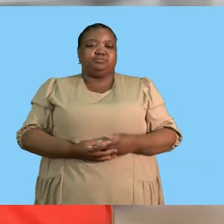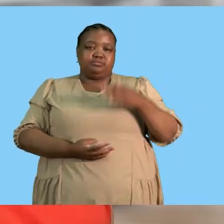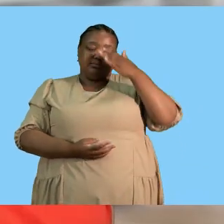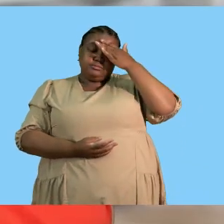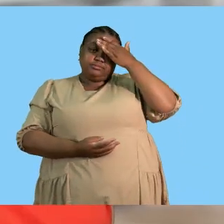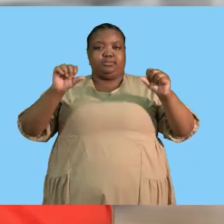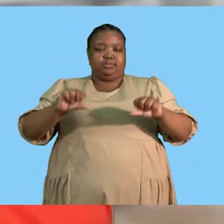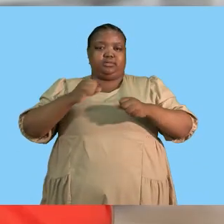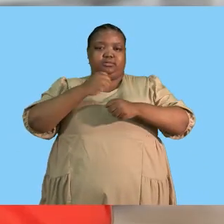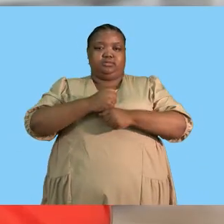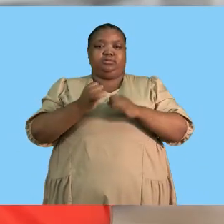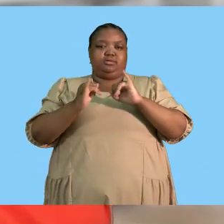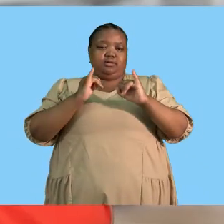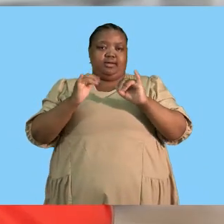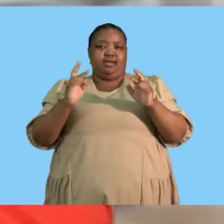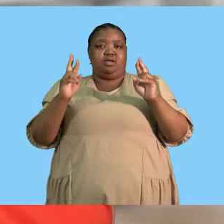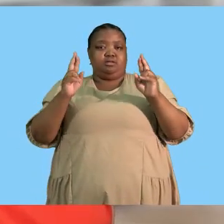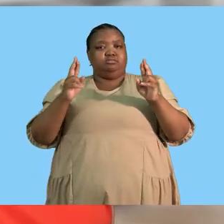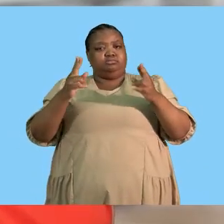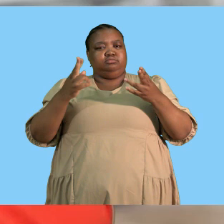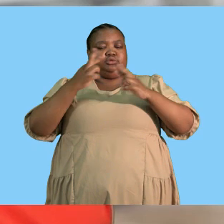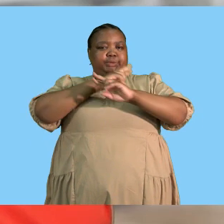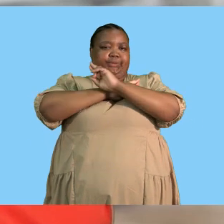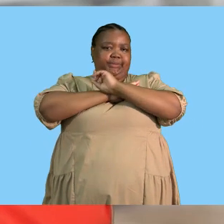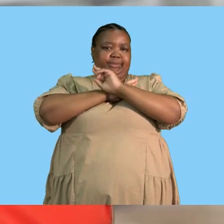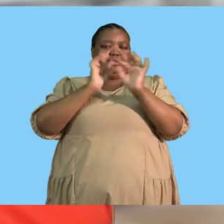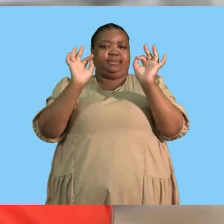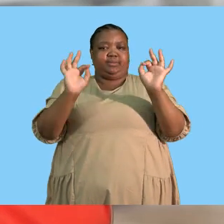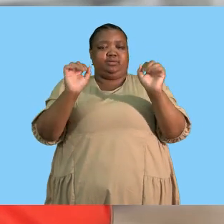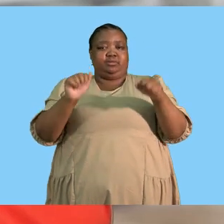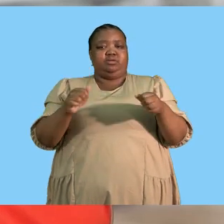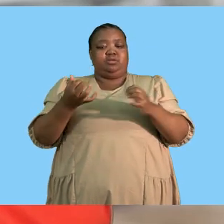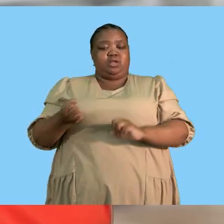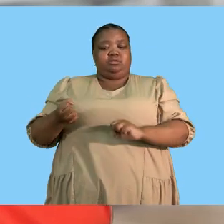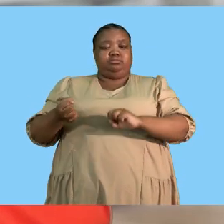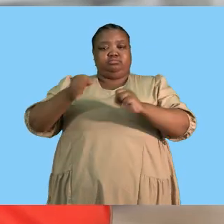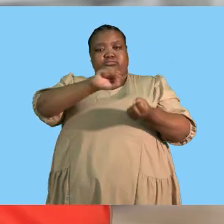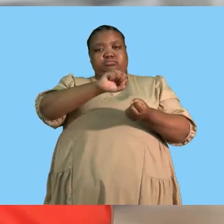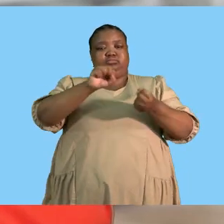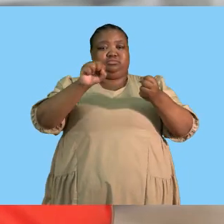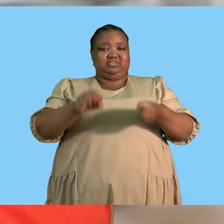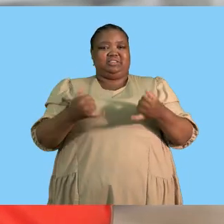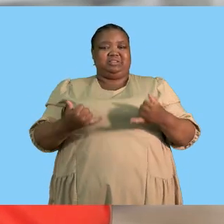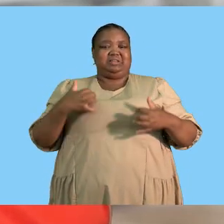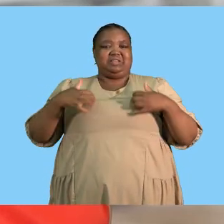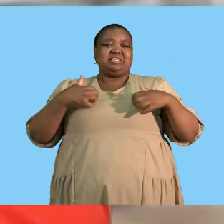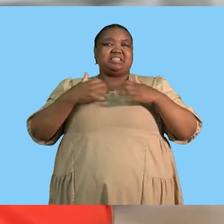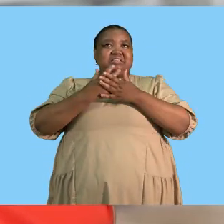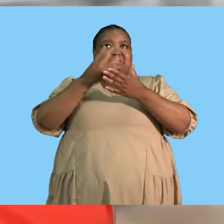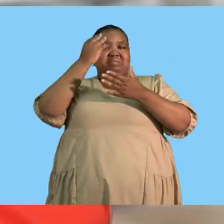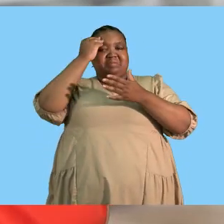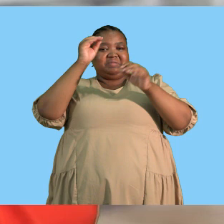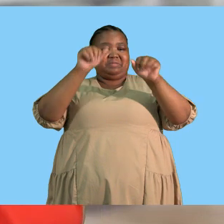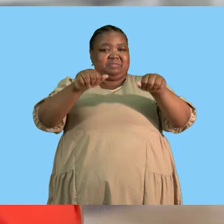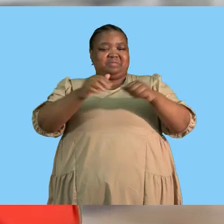Welcome back, grade 11s. I hope you are well rested. And now let's quickly wrap up today's exciting lesson.